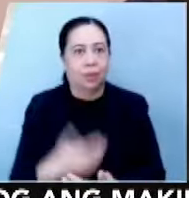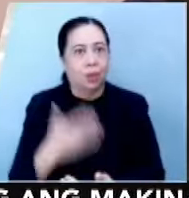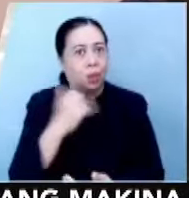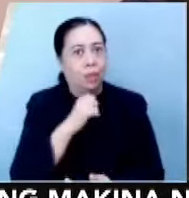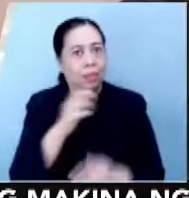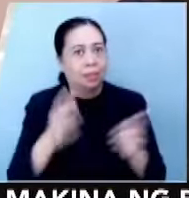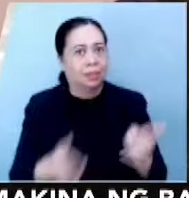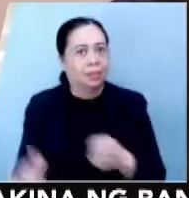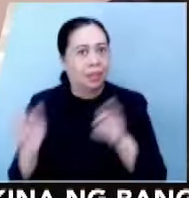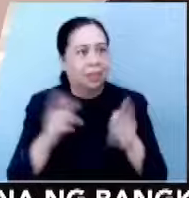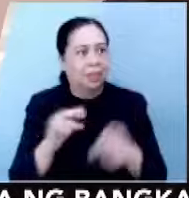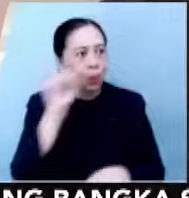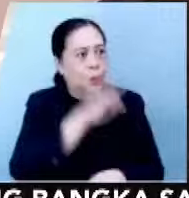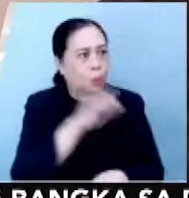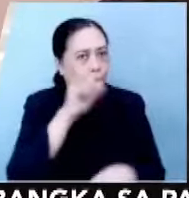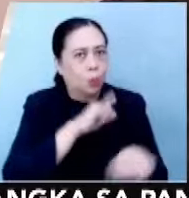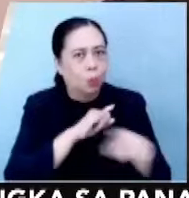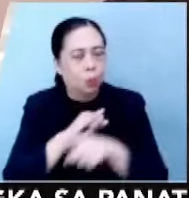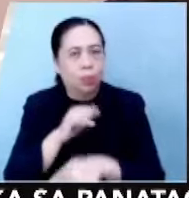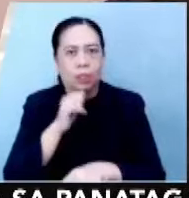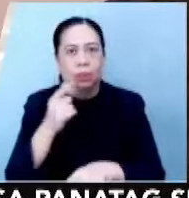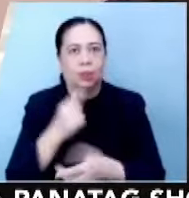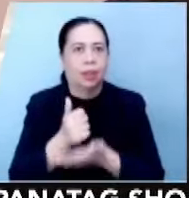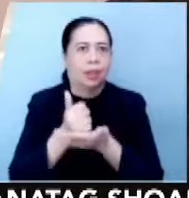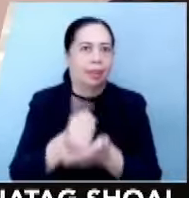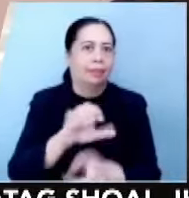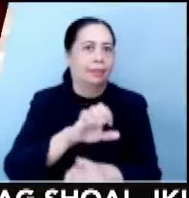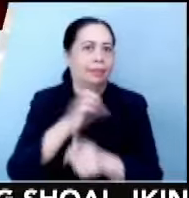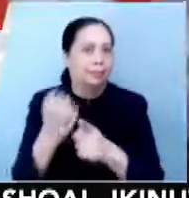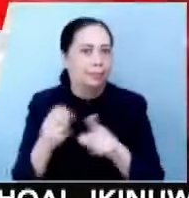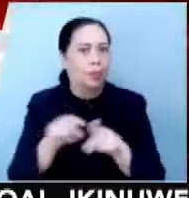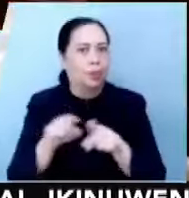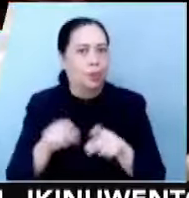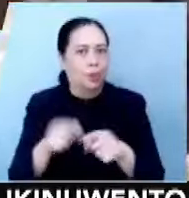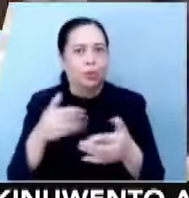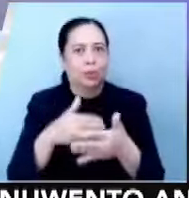meron po tayo to not only help the environment but also the students like us.